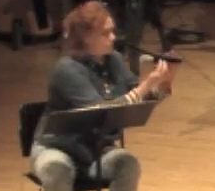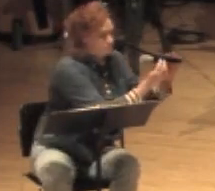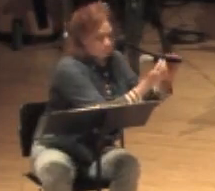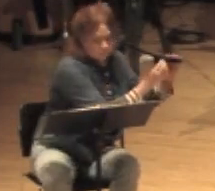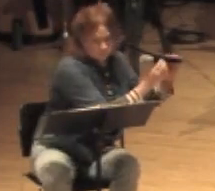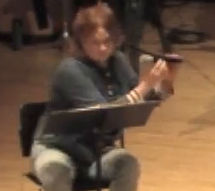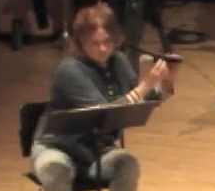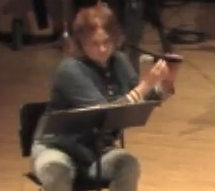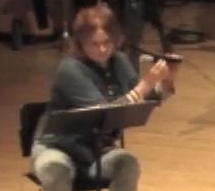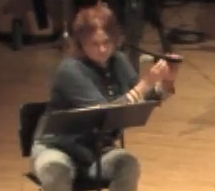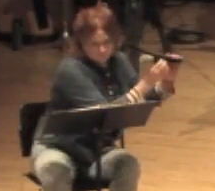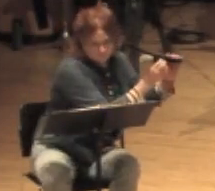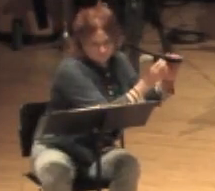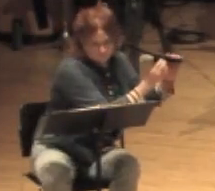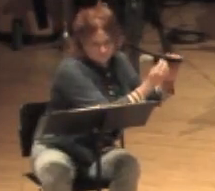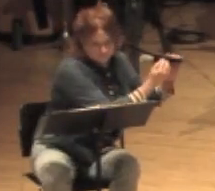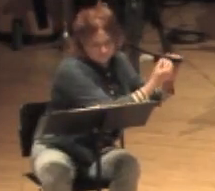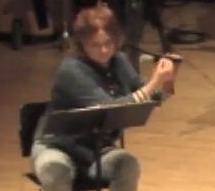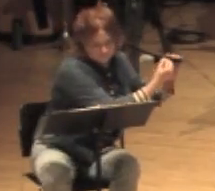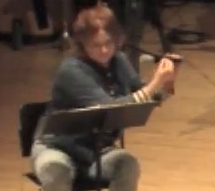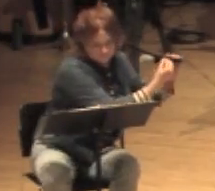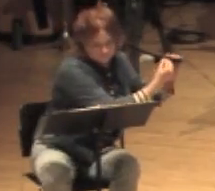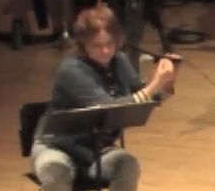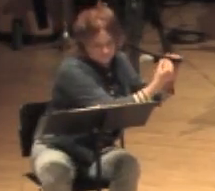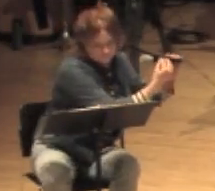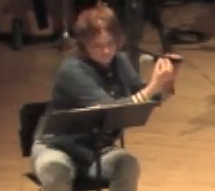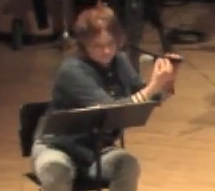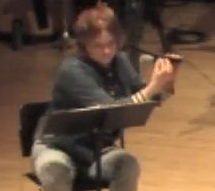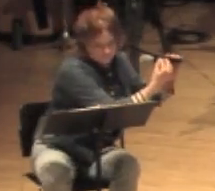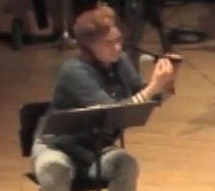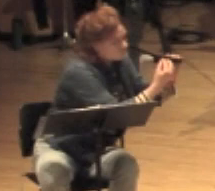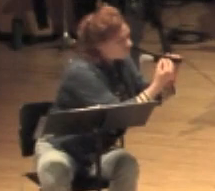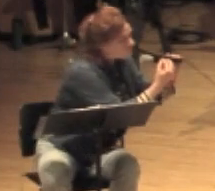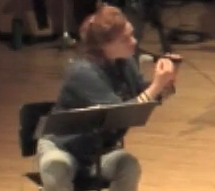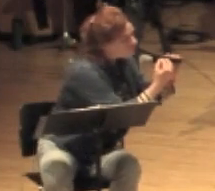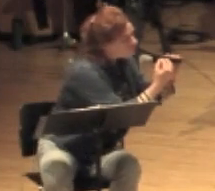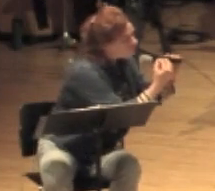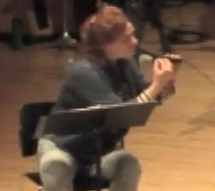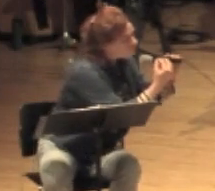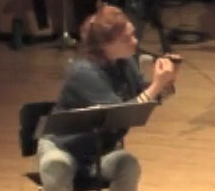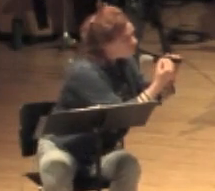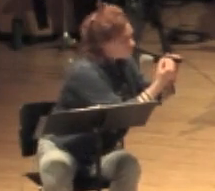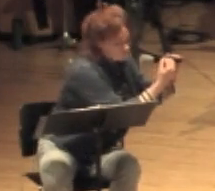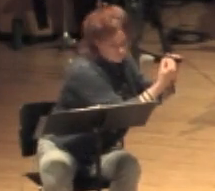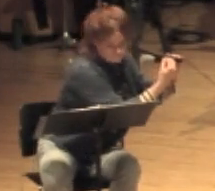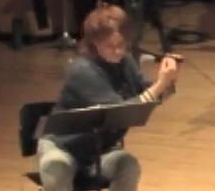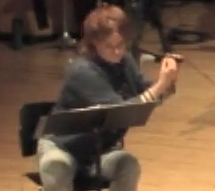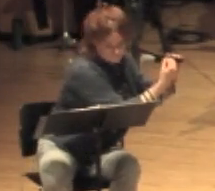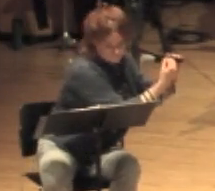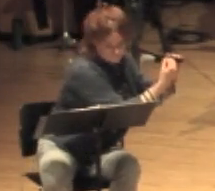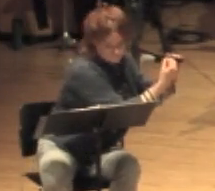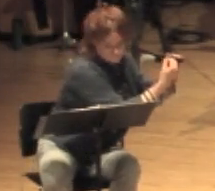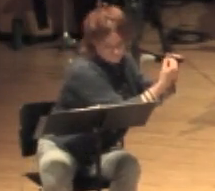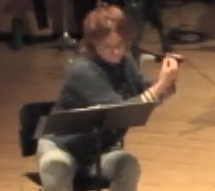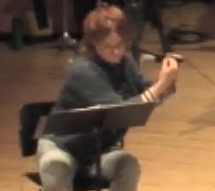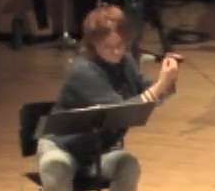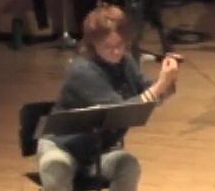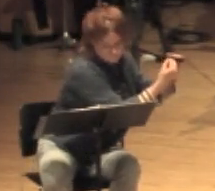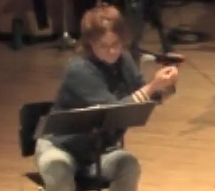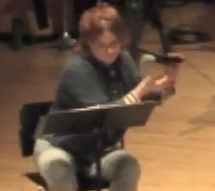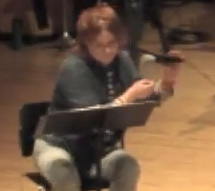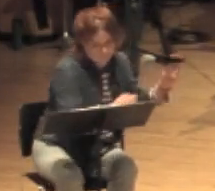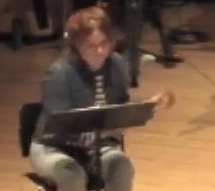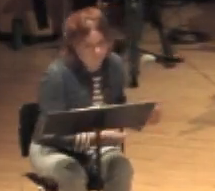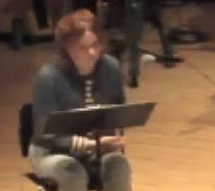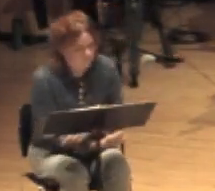I'm fine I am yeah I'm happy man me too but you